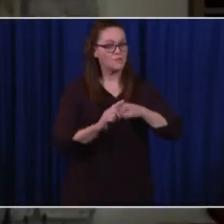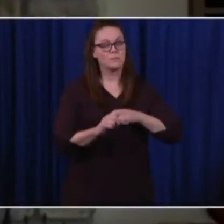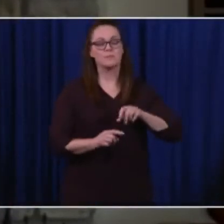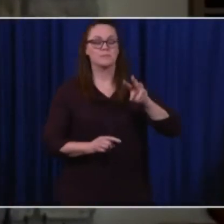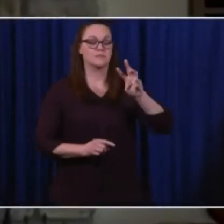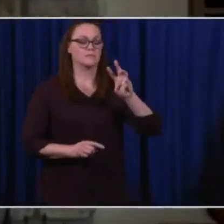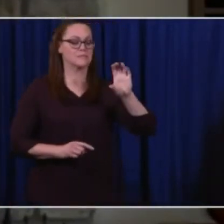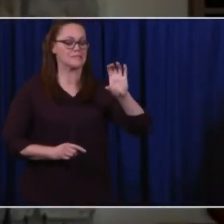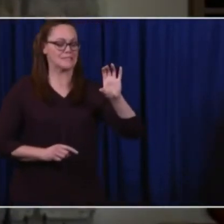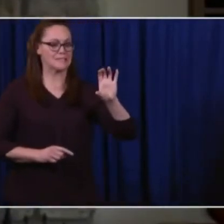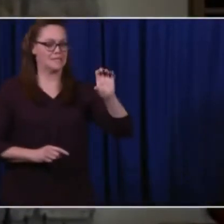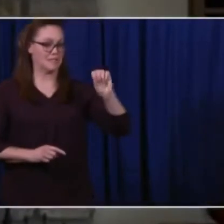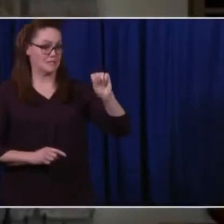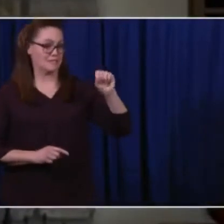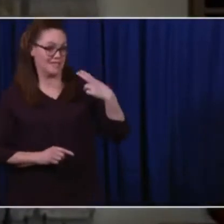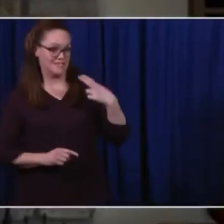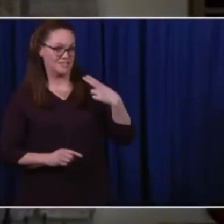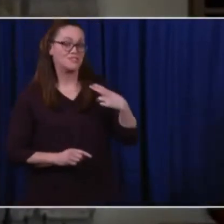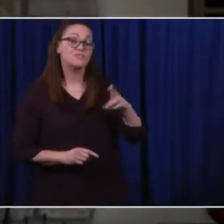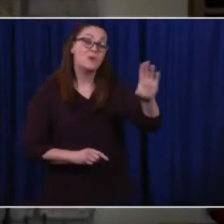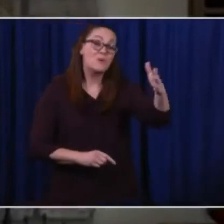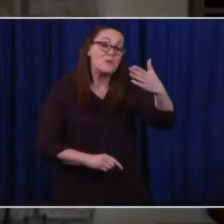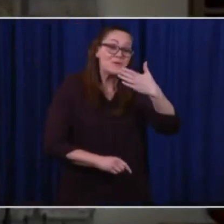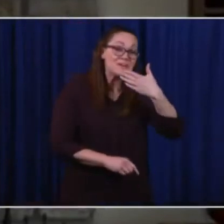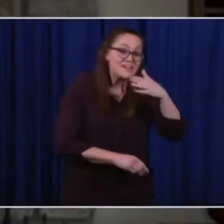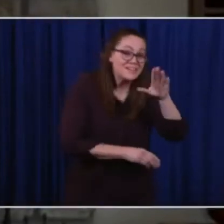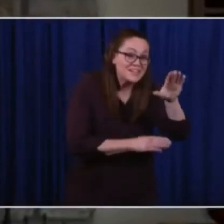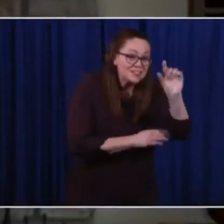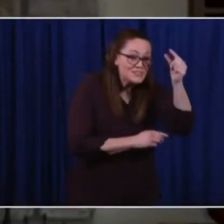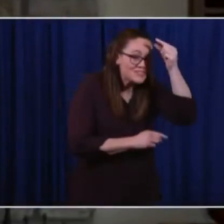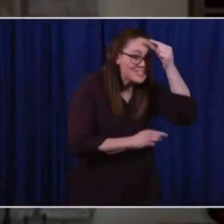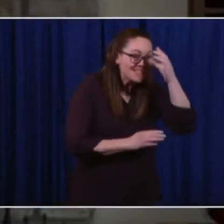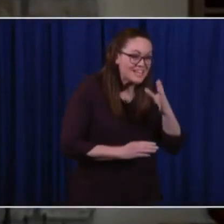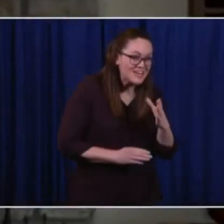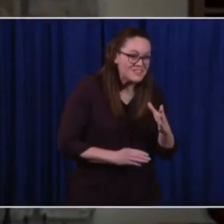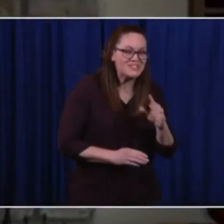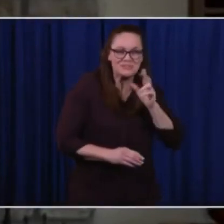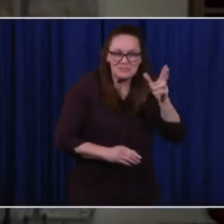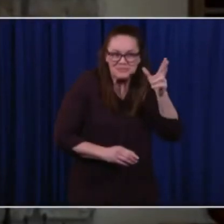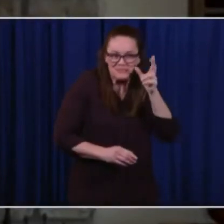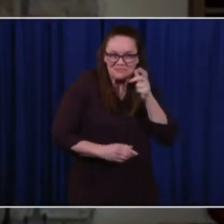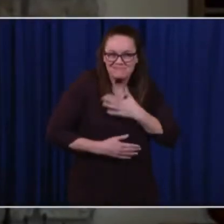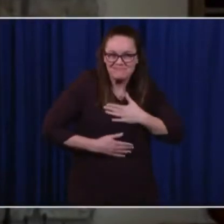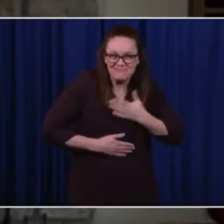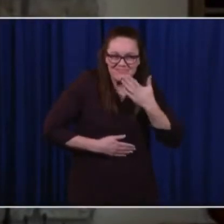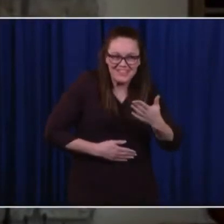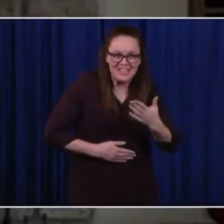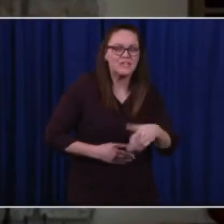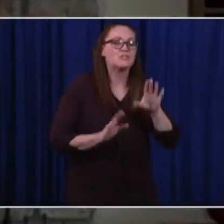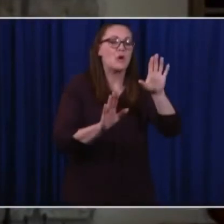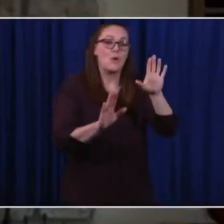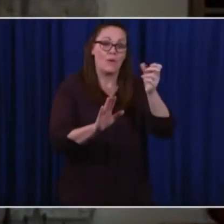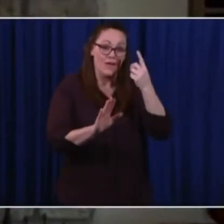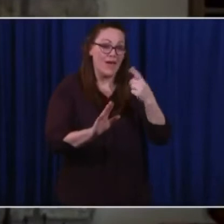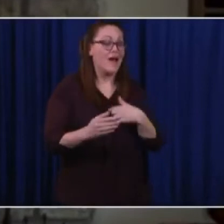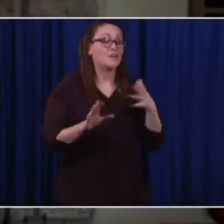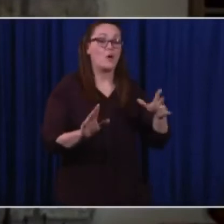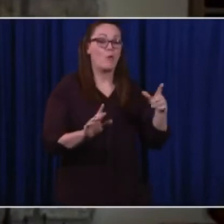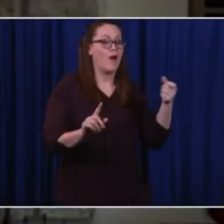week. It was good to hear from you in our area. I don't want to go too far down any conspiratorial rabbit holes here,